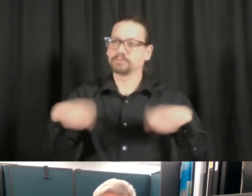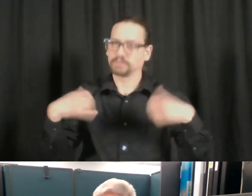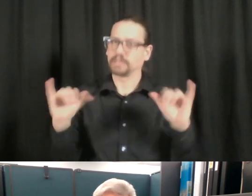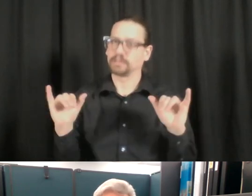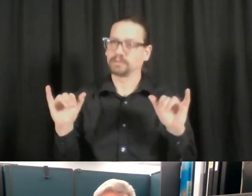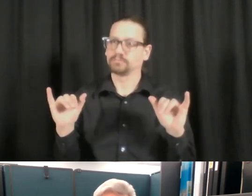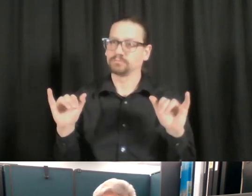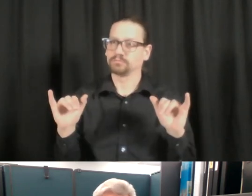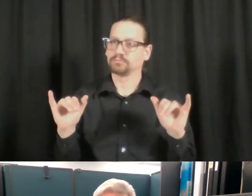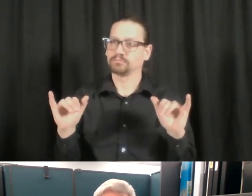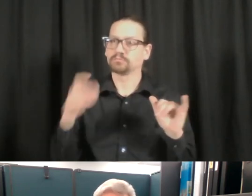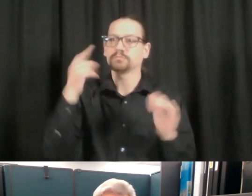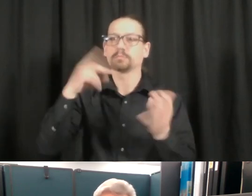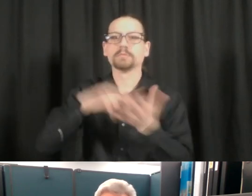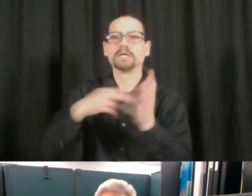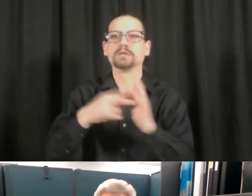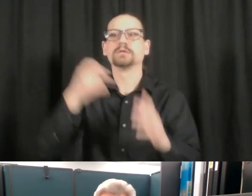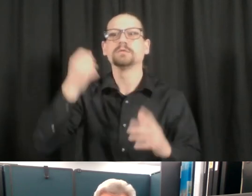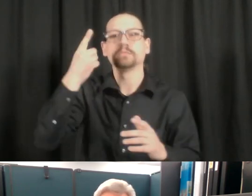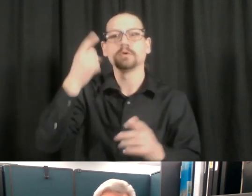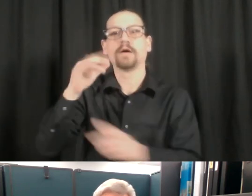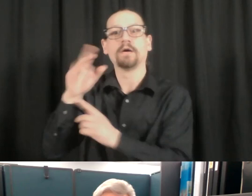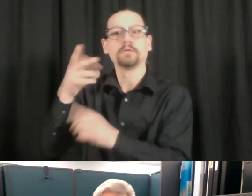Thank you.